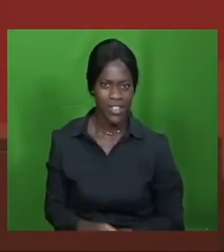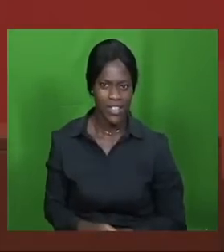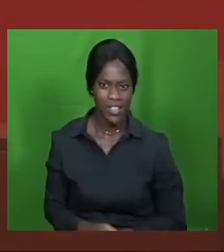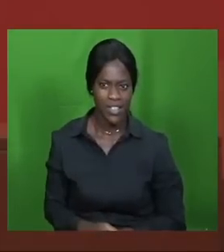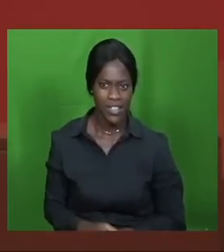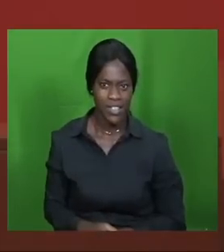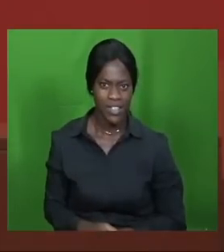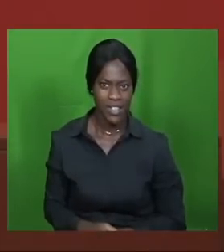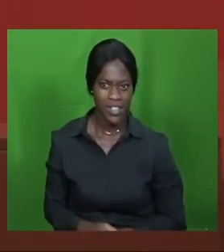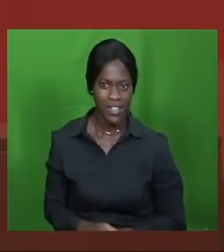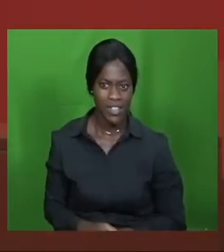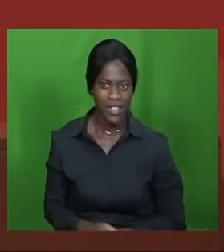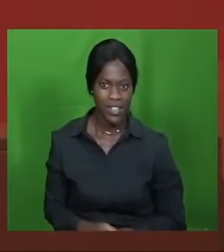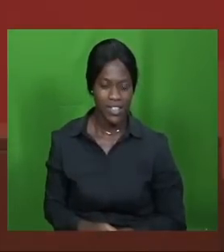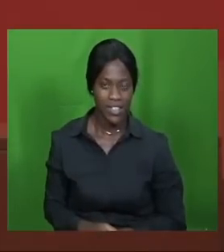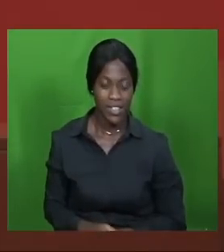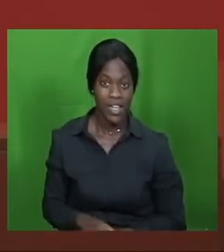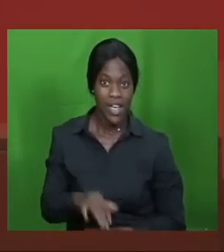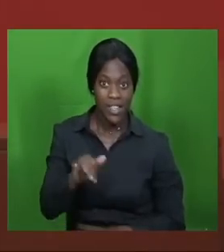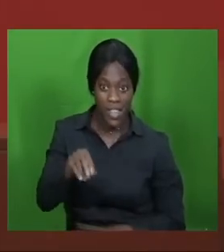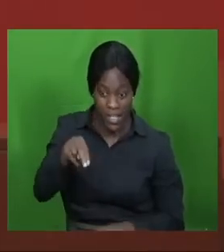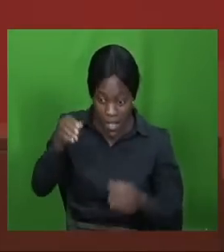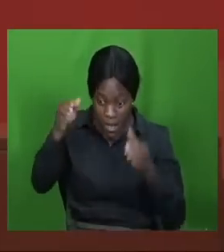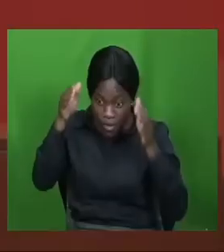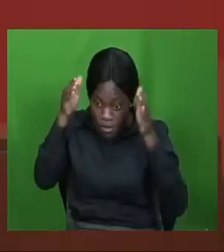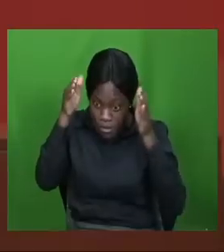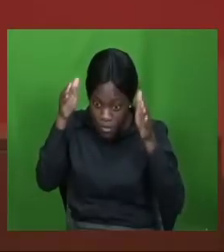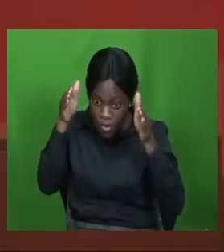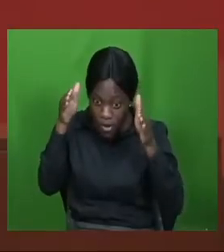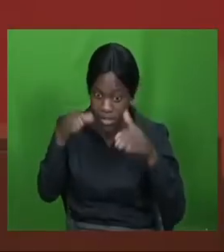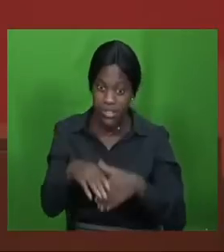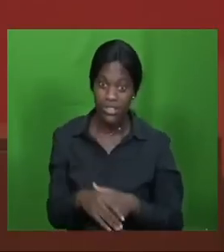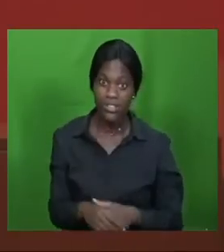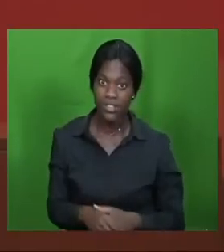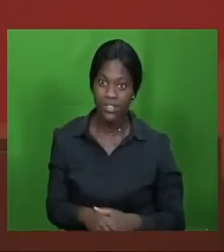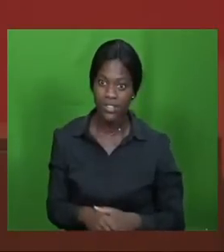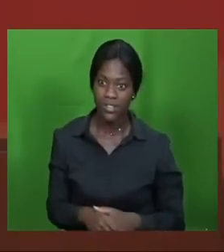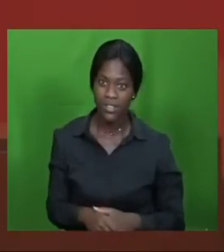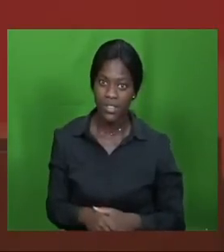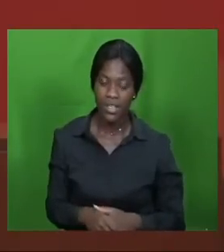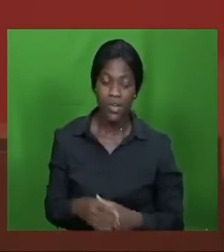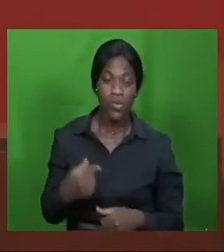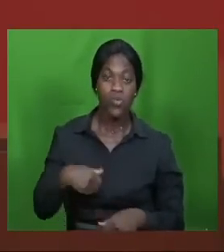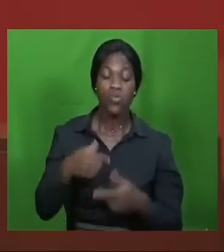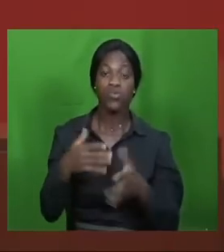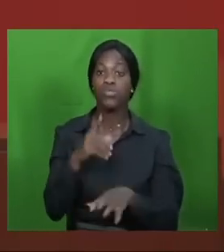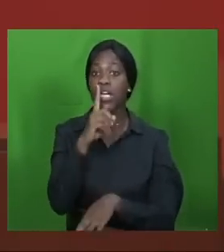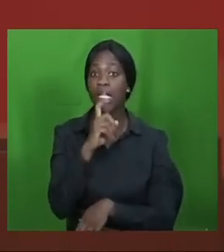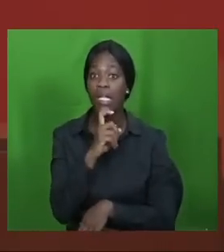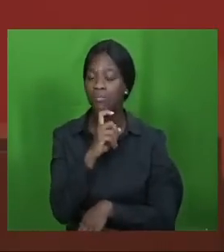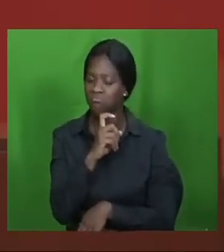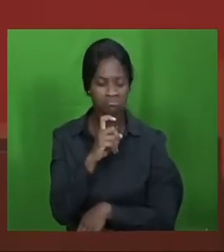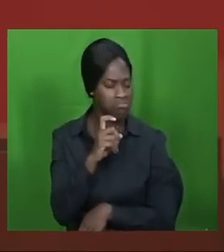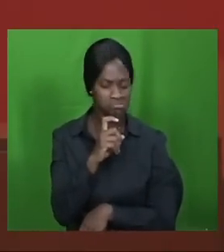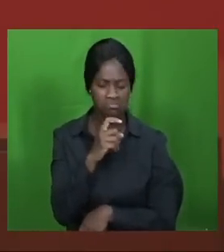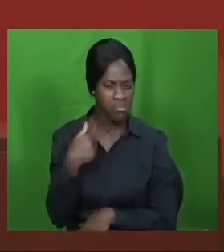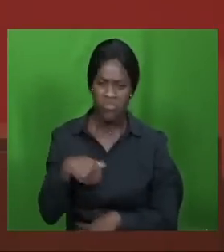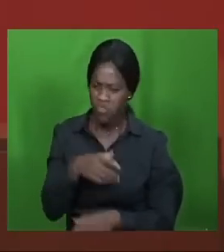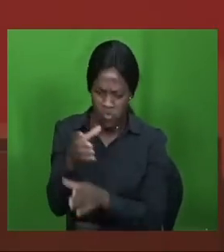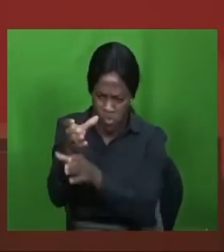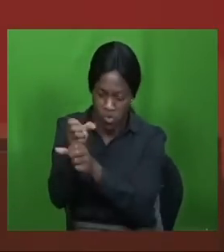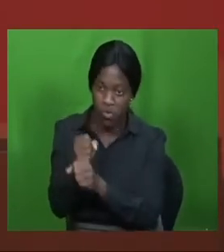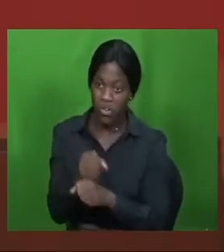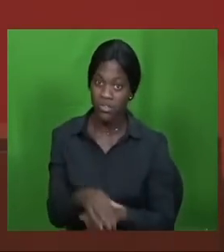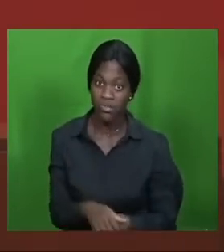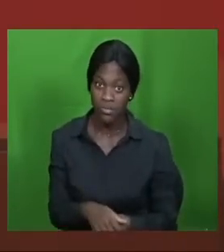That should be it. That's where our focus should be. We didn't lose at Qatar. We won. Out